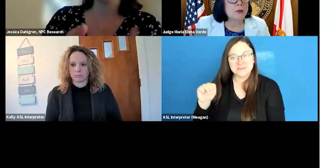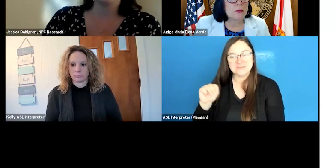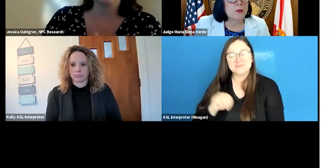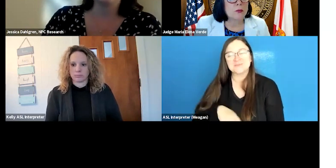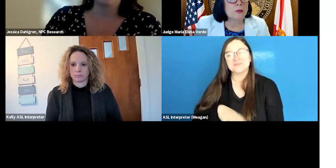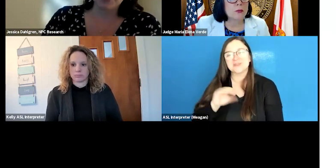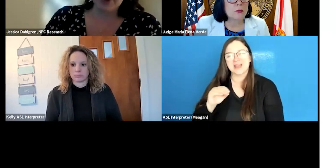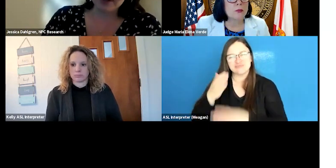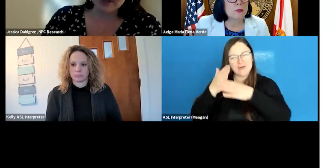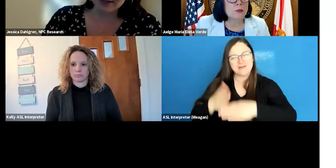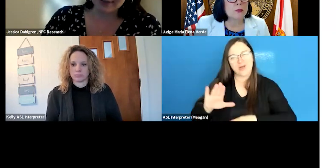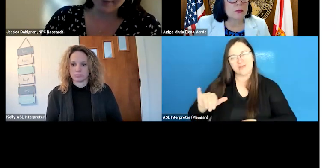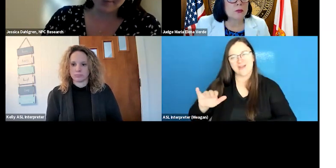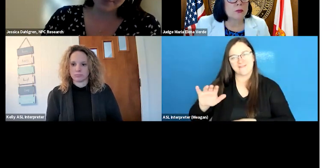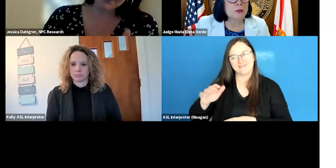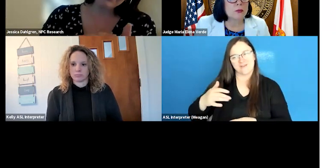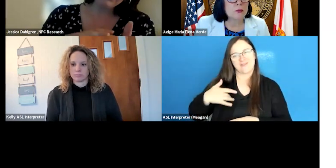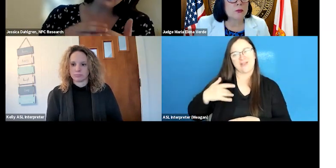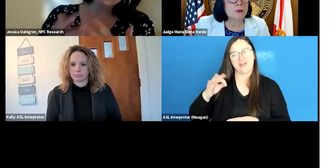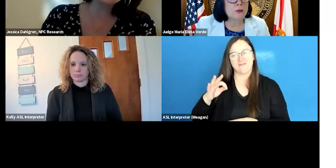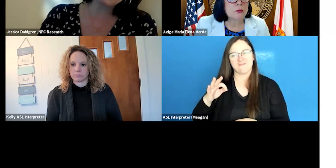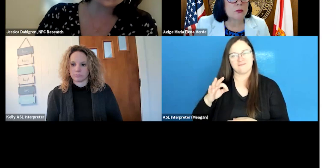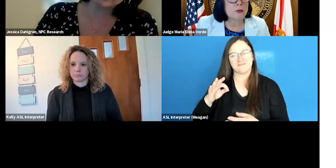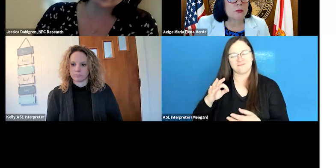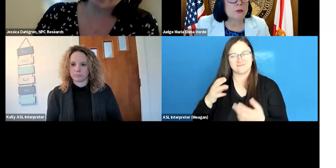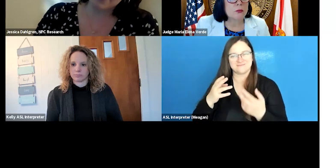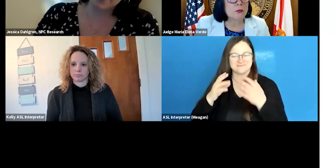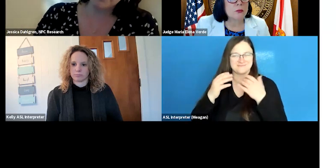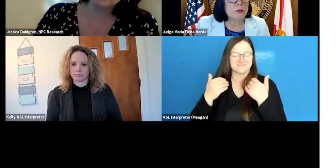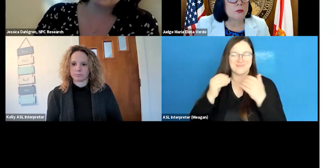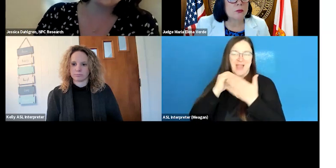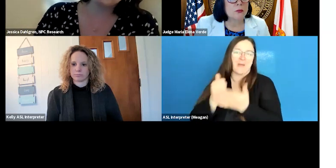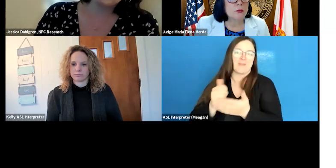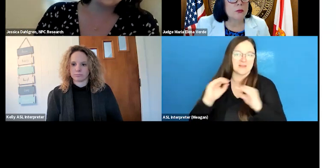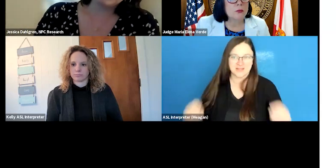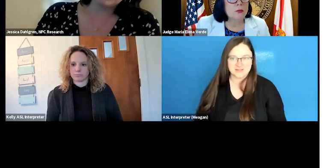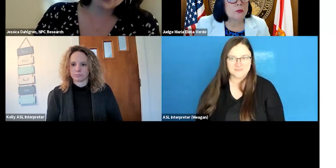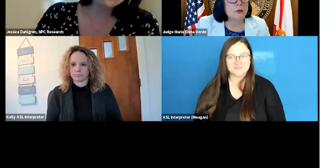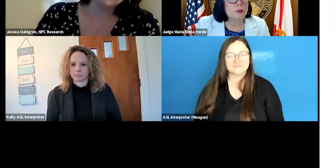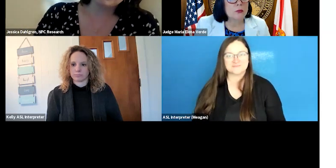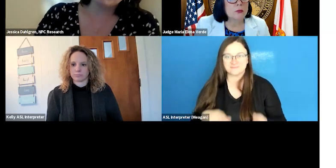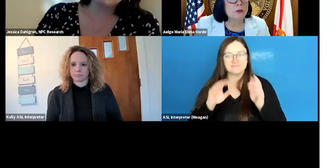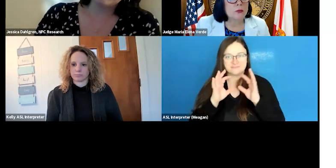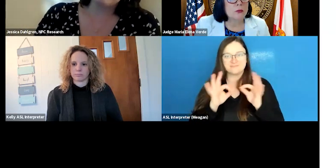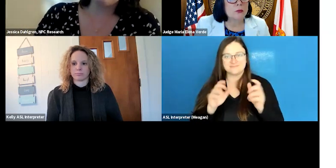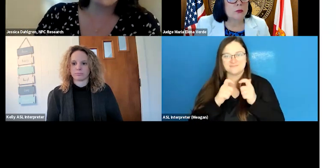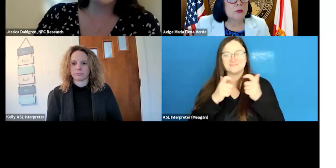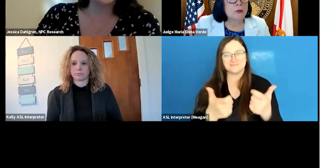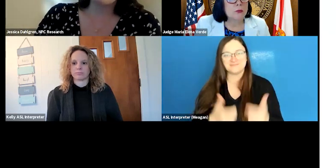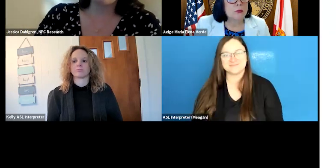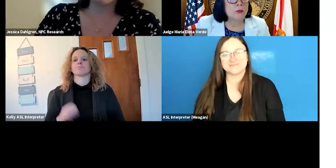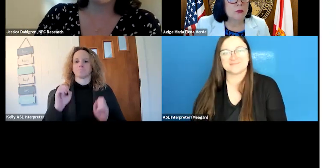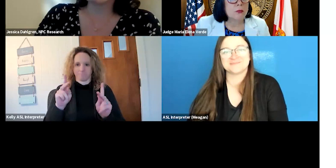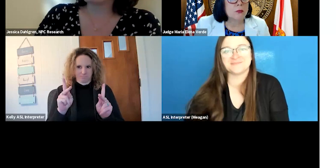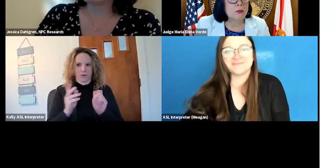that understanding of learned helplessness. We also really need to remember and encourage the understanding that family